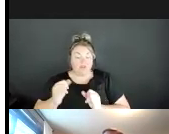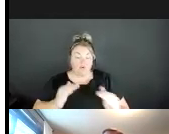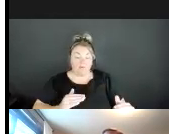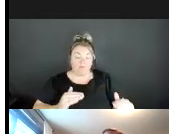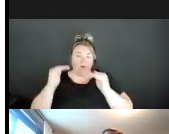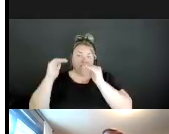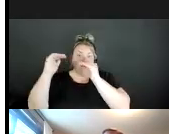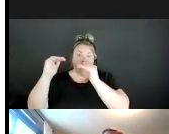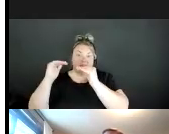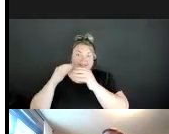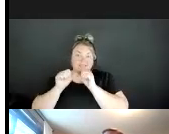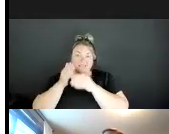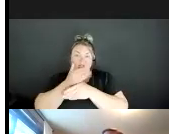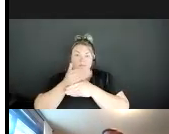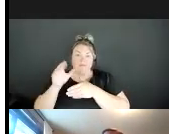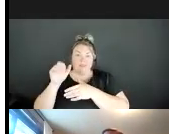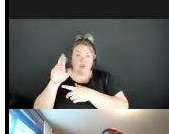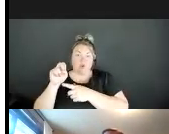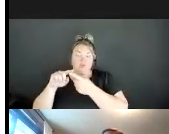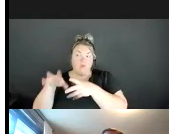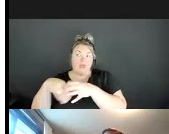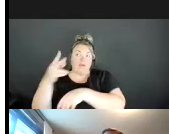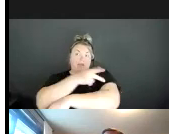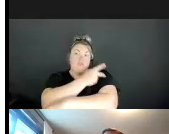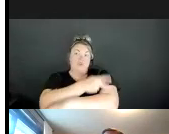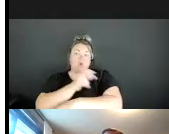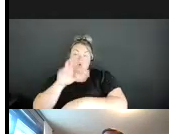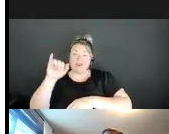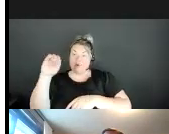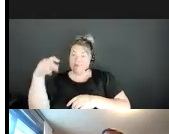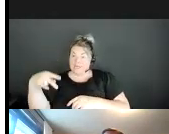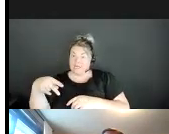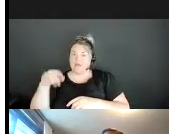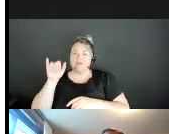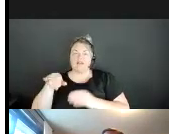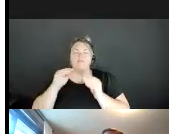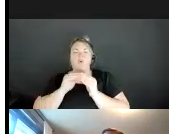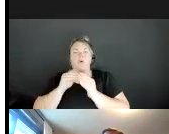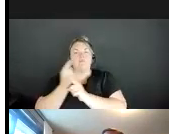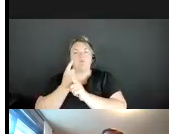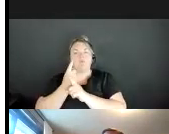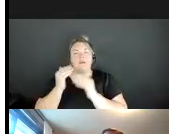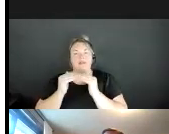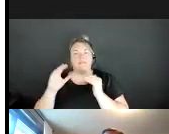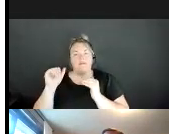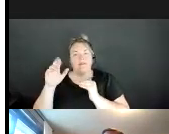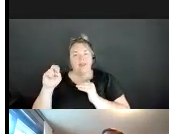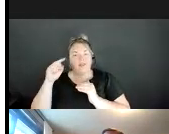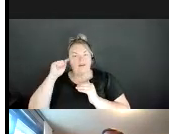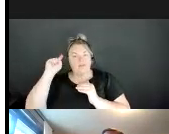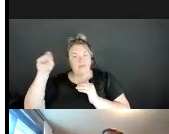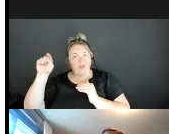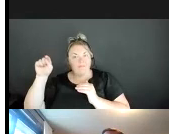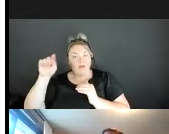of care to outpatient or IOP, what may be found as more appropriate level of care for them. And those assessments and